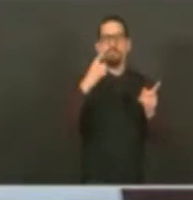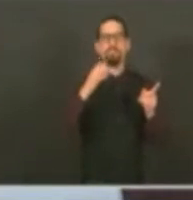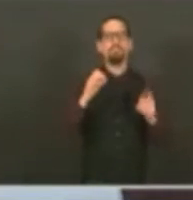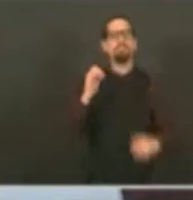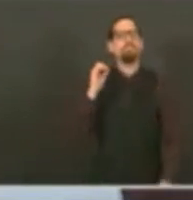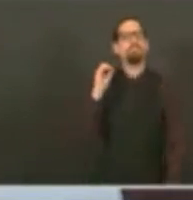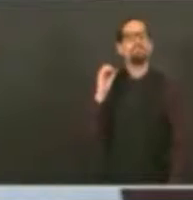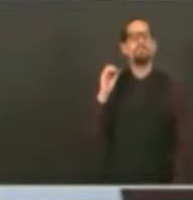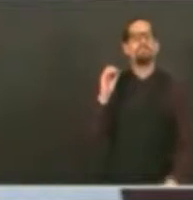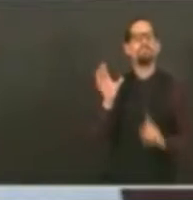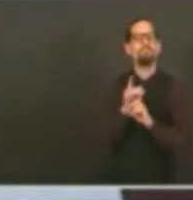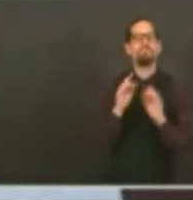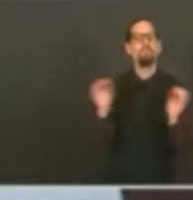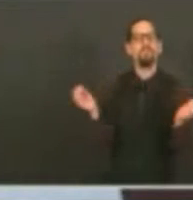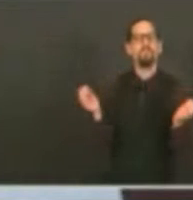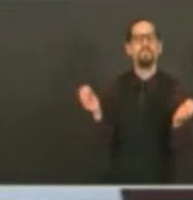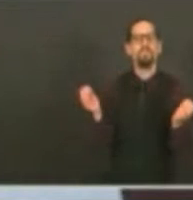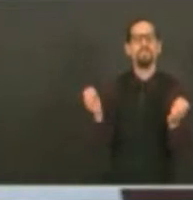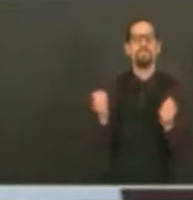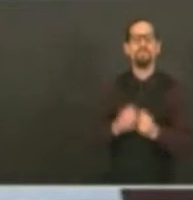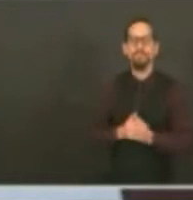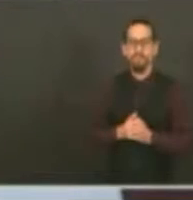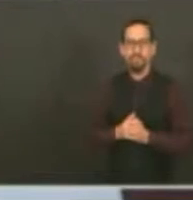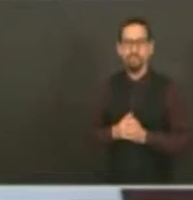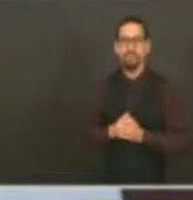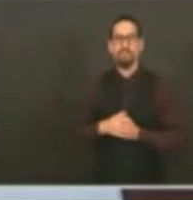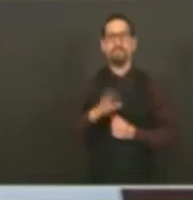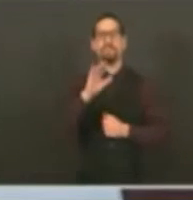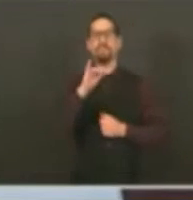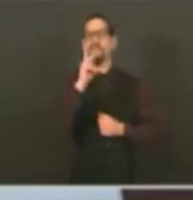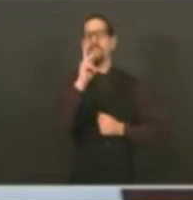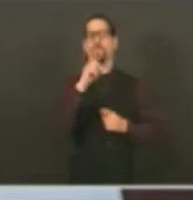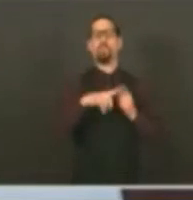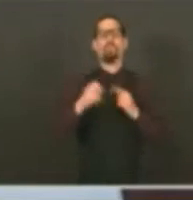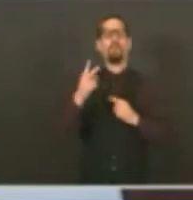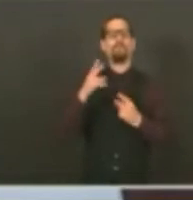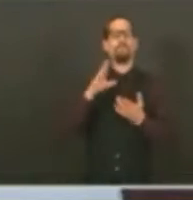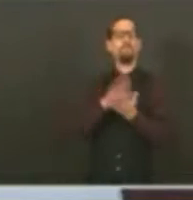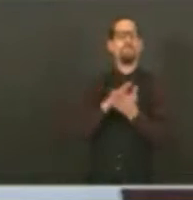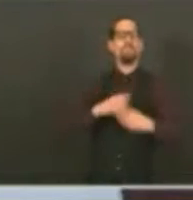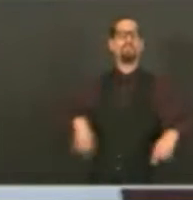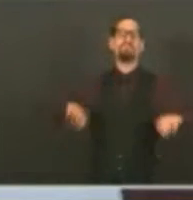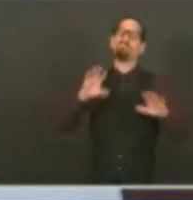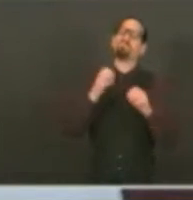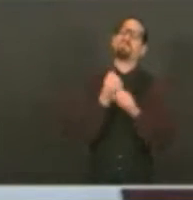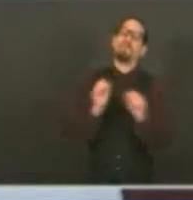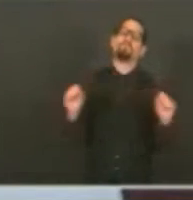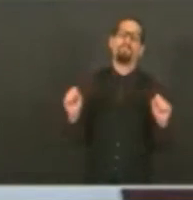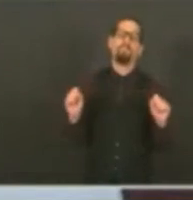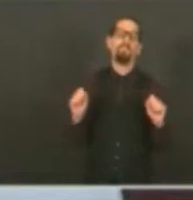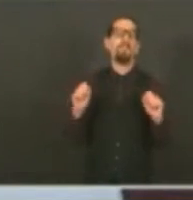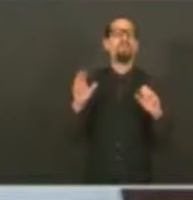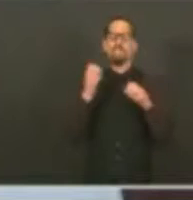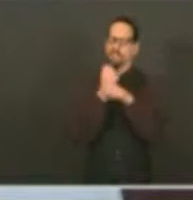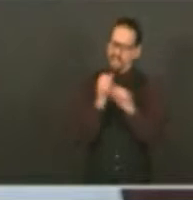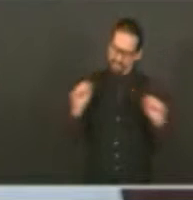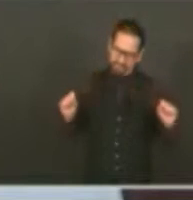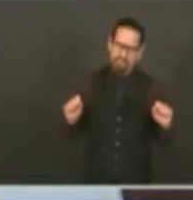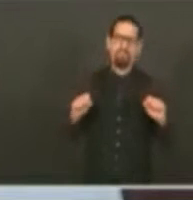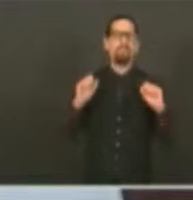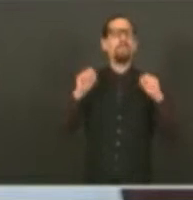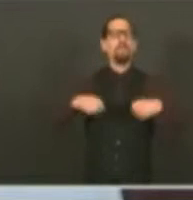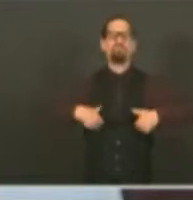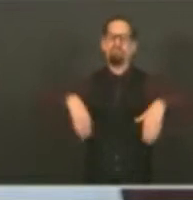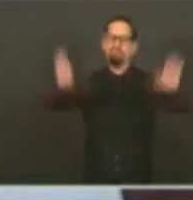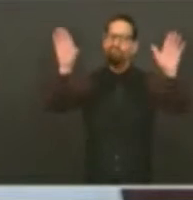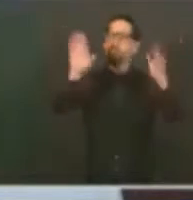So K through 12 continues, it's safe to send your kids to school. The testing is going well, and the data